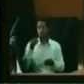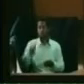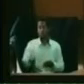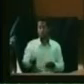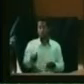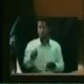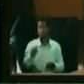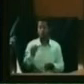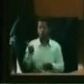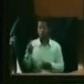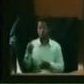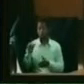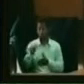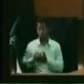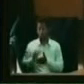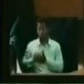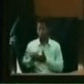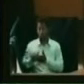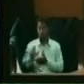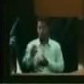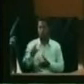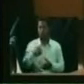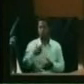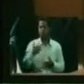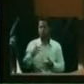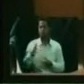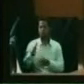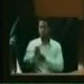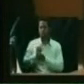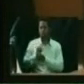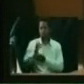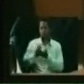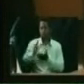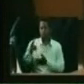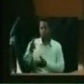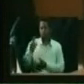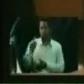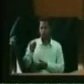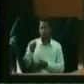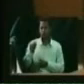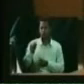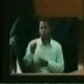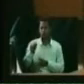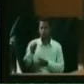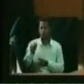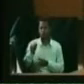not receiving that part of the grant. Or have we already received that part of the grant whenever we thought it went through the first time?